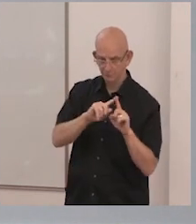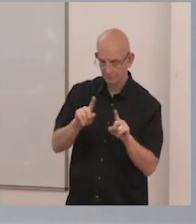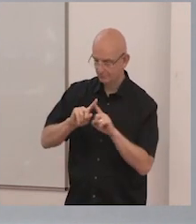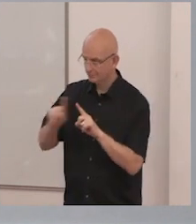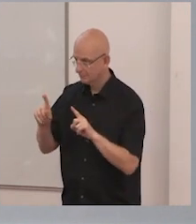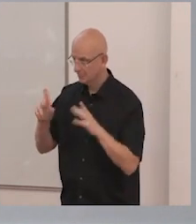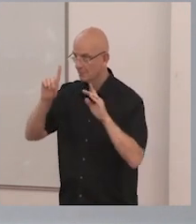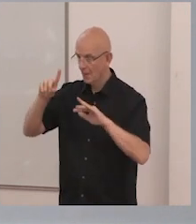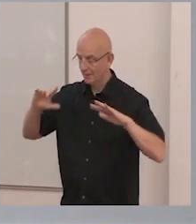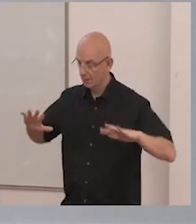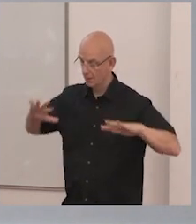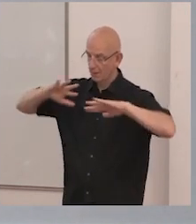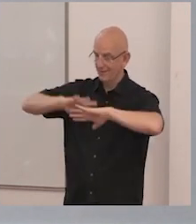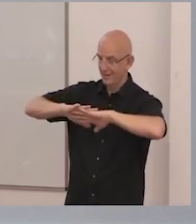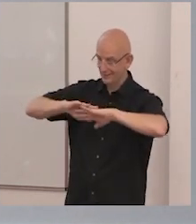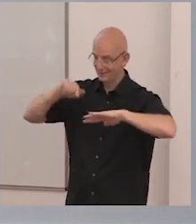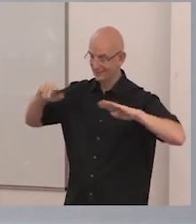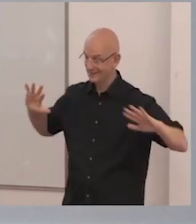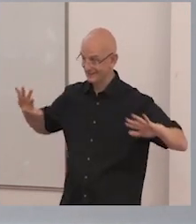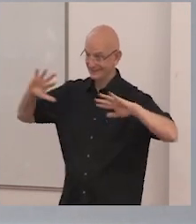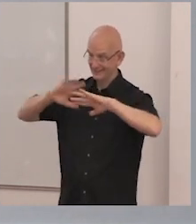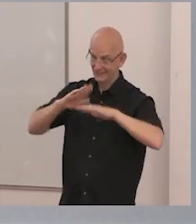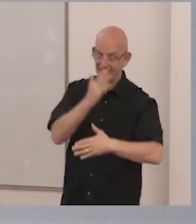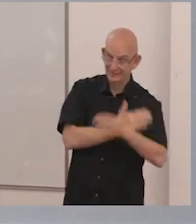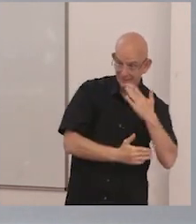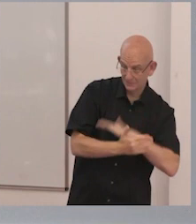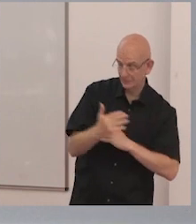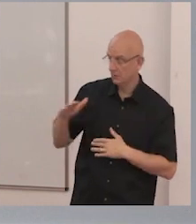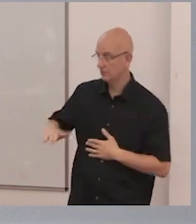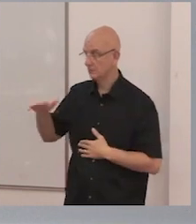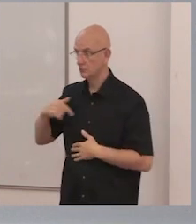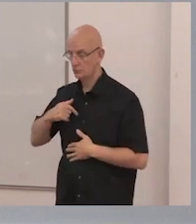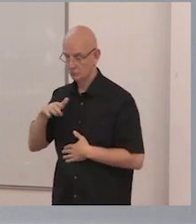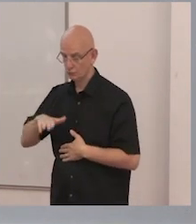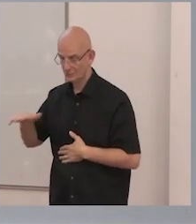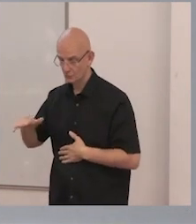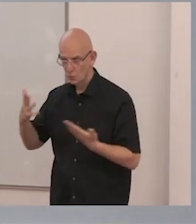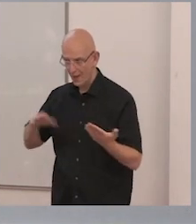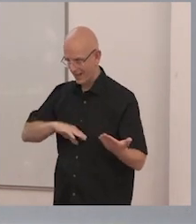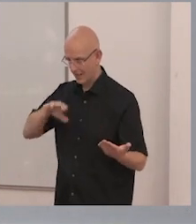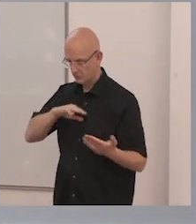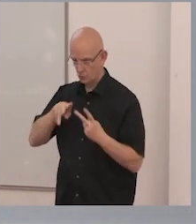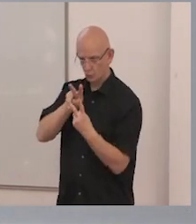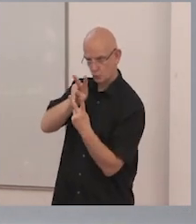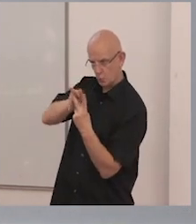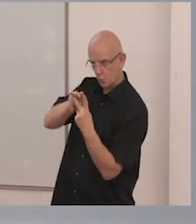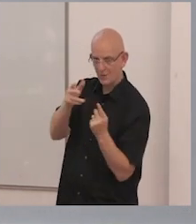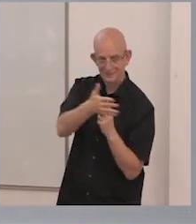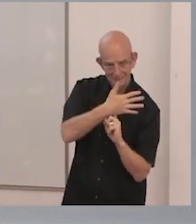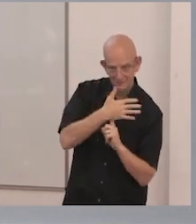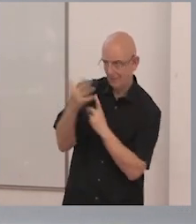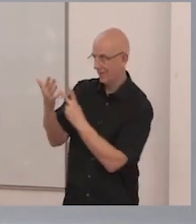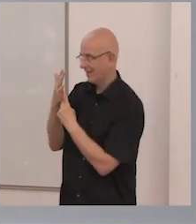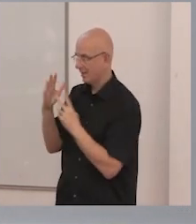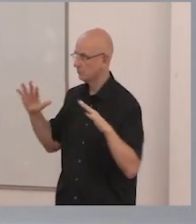experience discrimination in a way that is different from other children, and they also experience it in a way that's